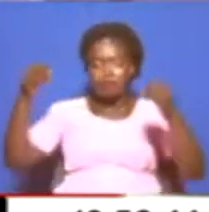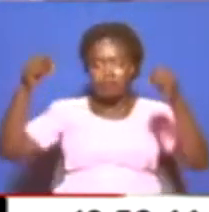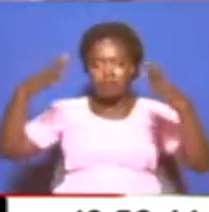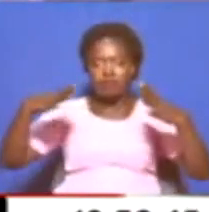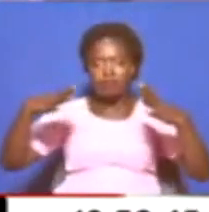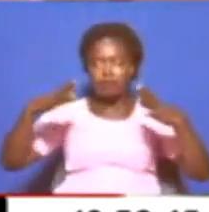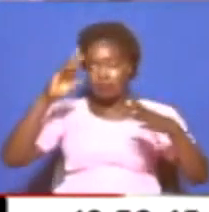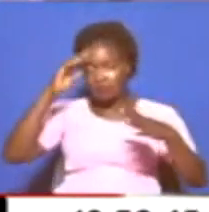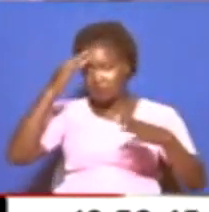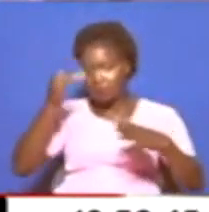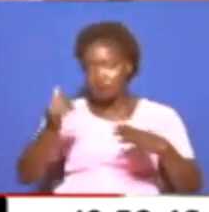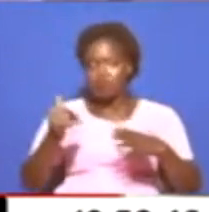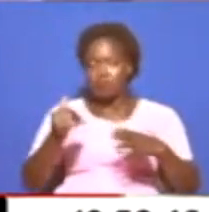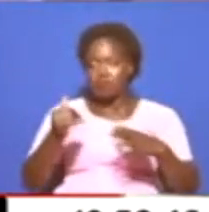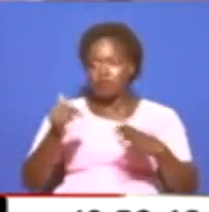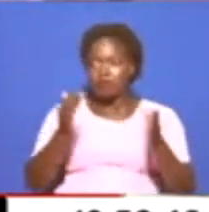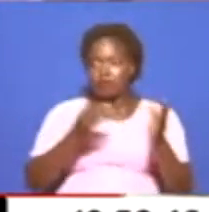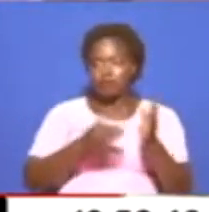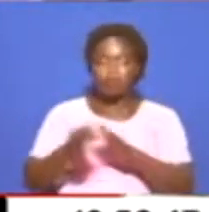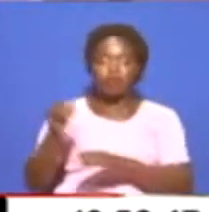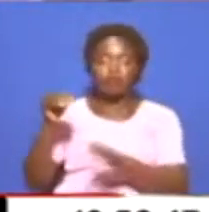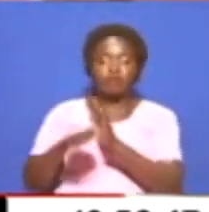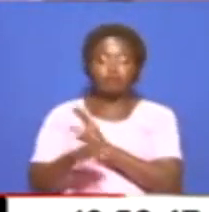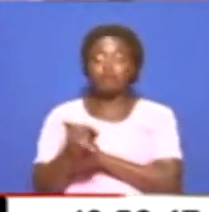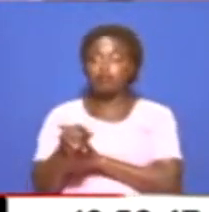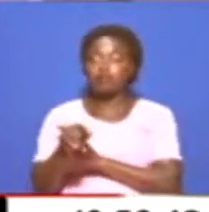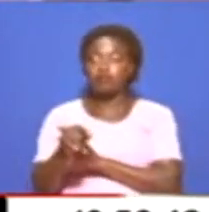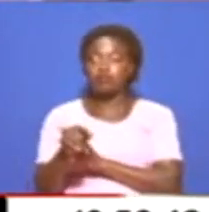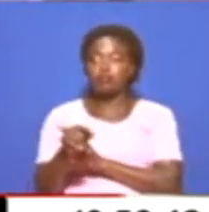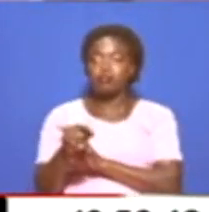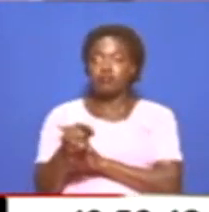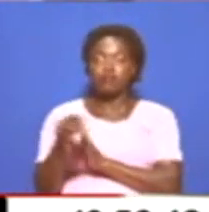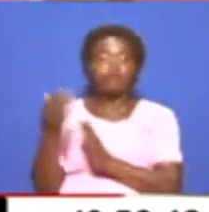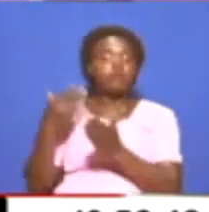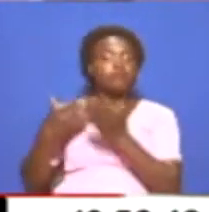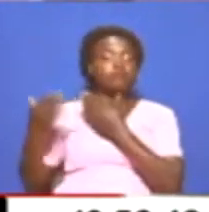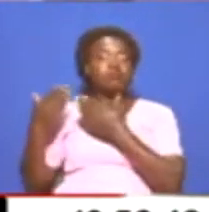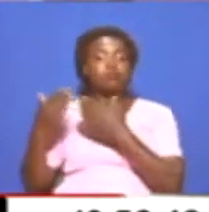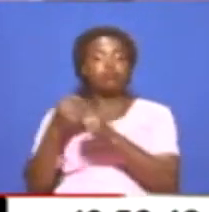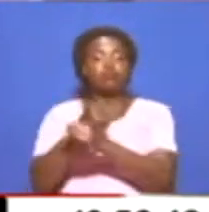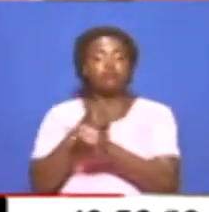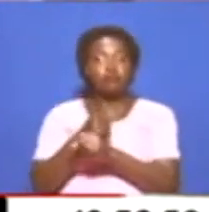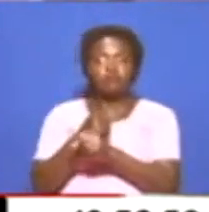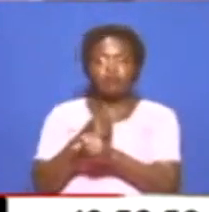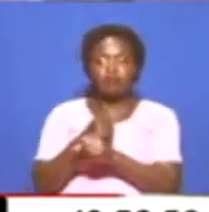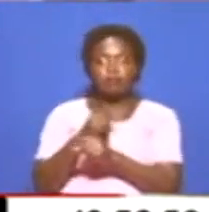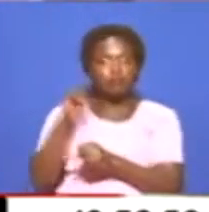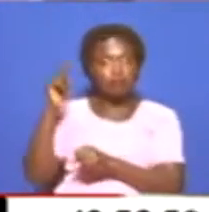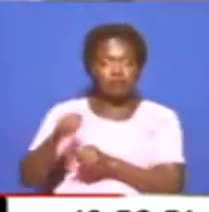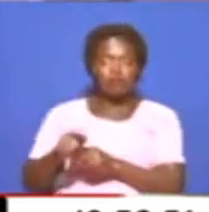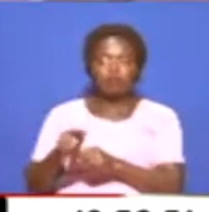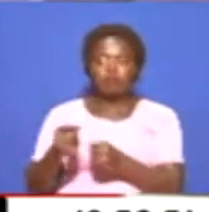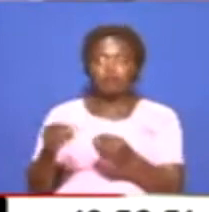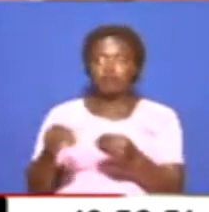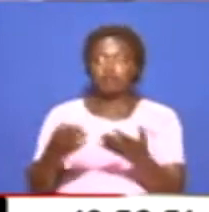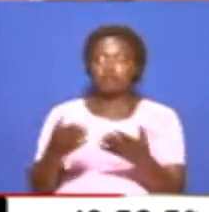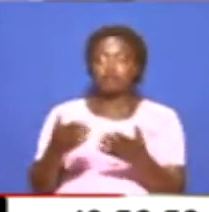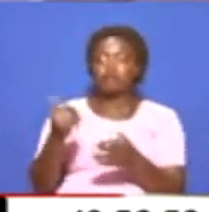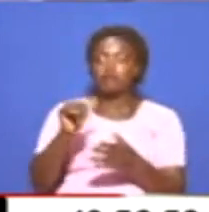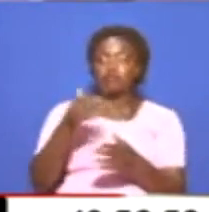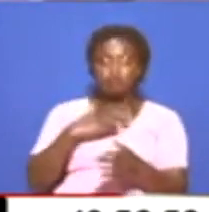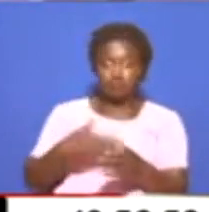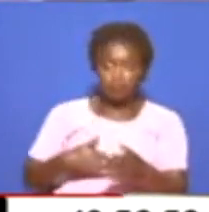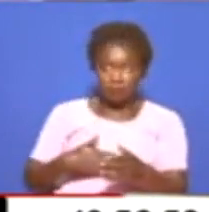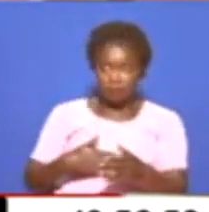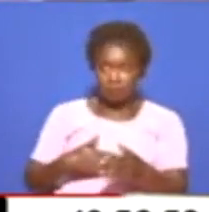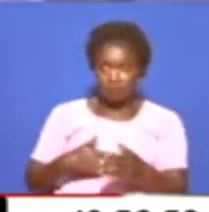reason as to why he has plunged himself into this, he has a legacy to protect. That legacy cannot be just given to anybody. That is why he's saying there